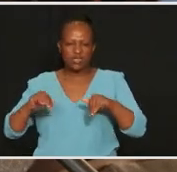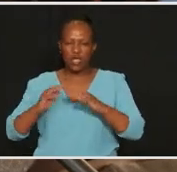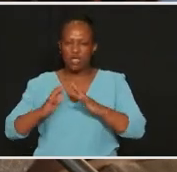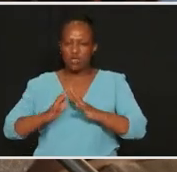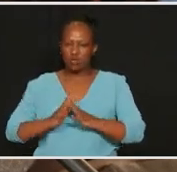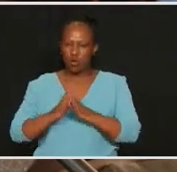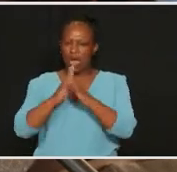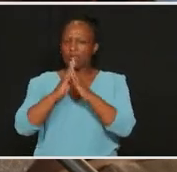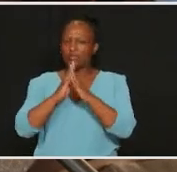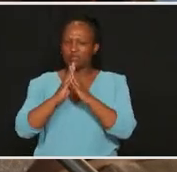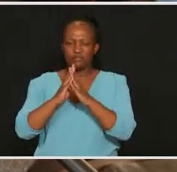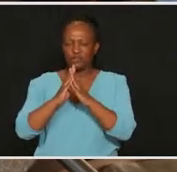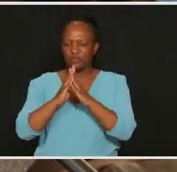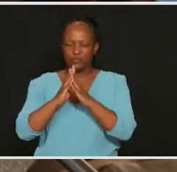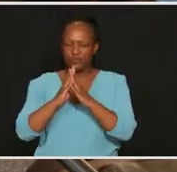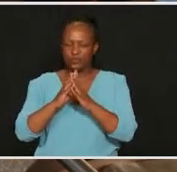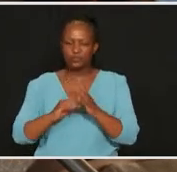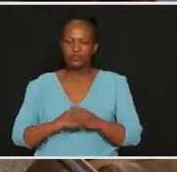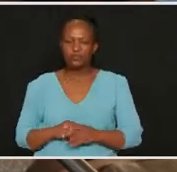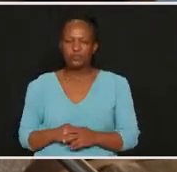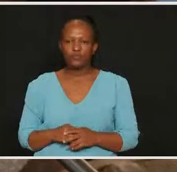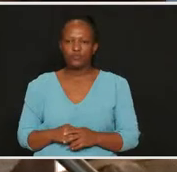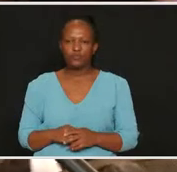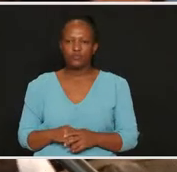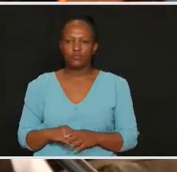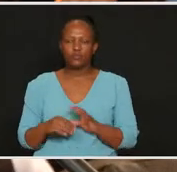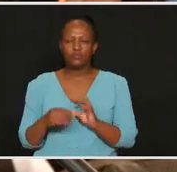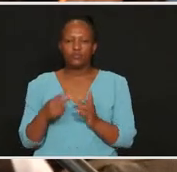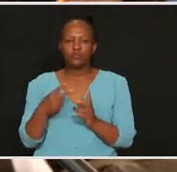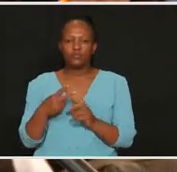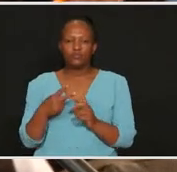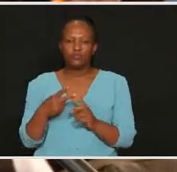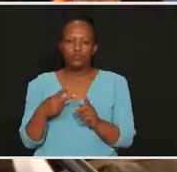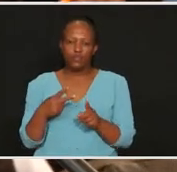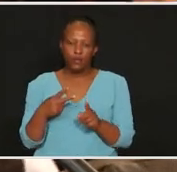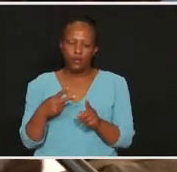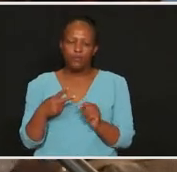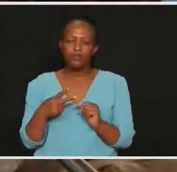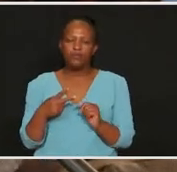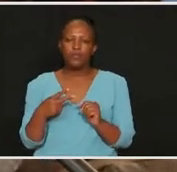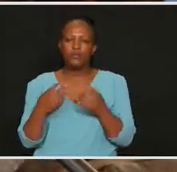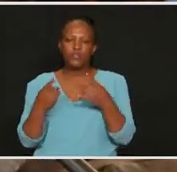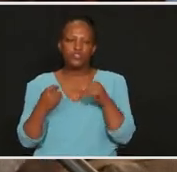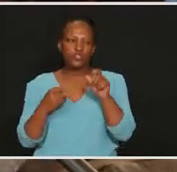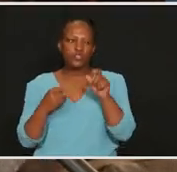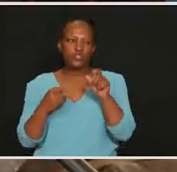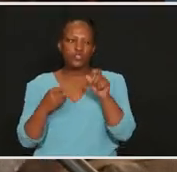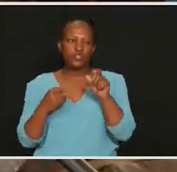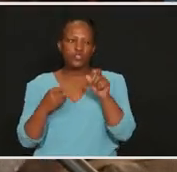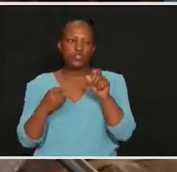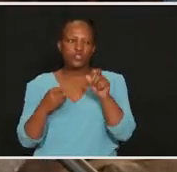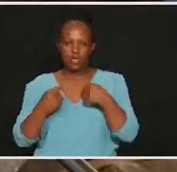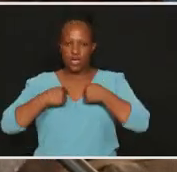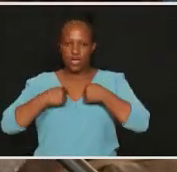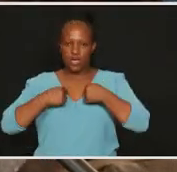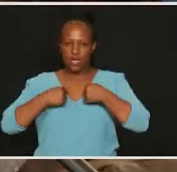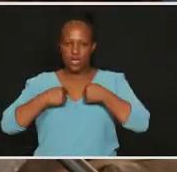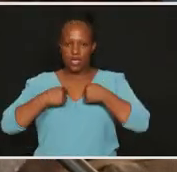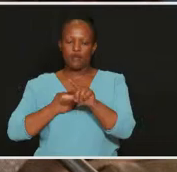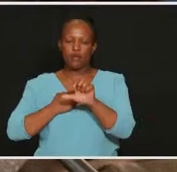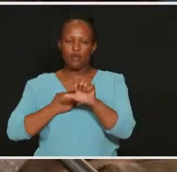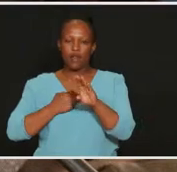it but second to that chair I want to say that I Raymond liberlo fully